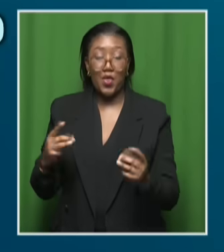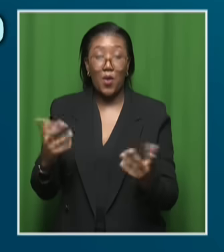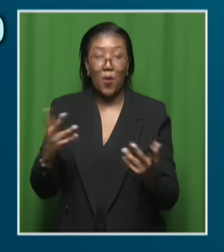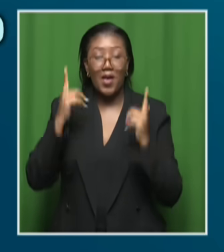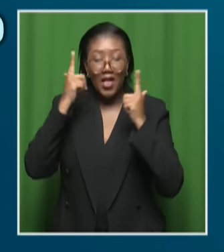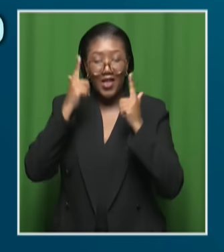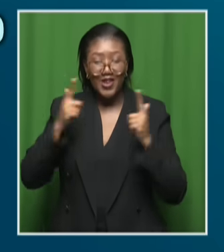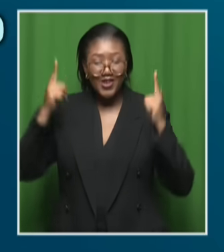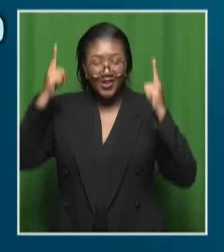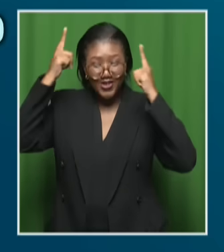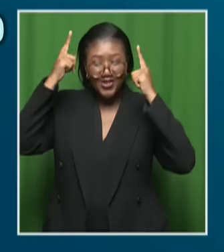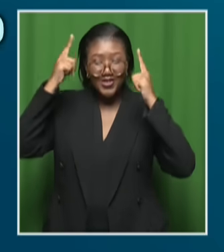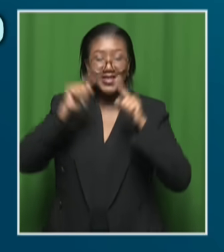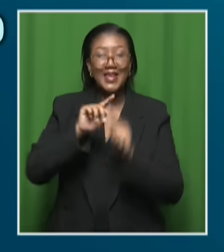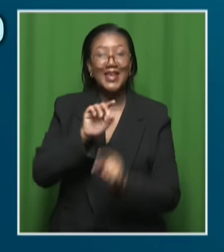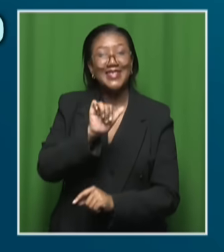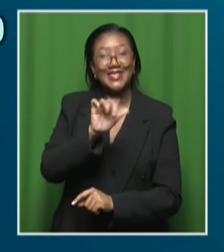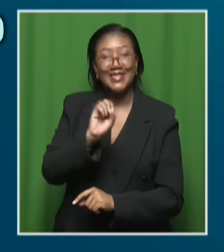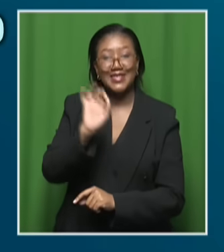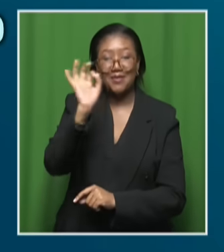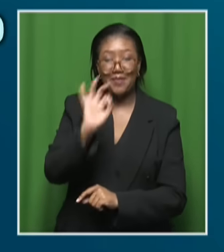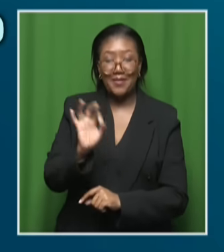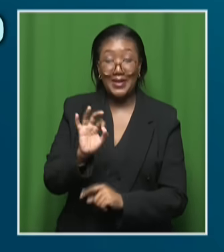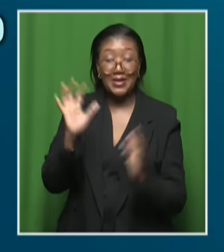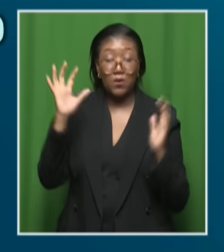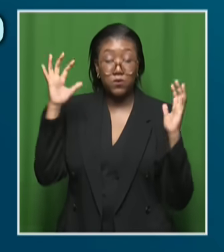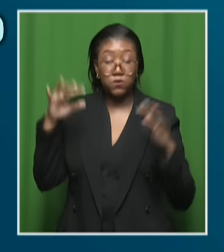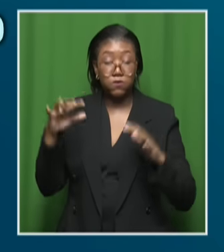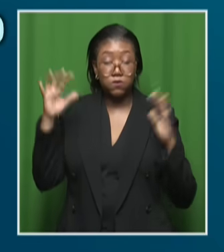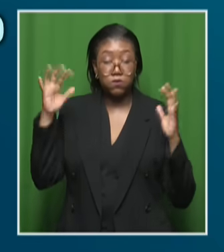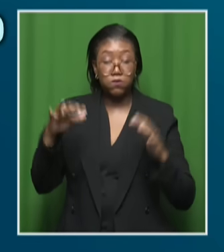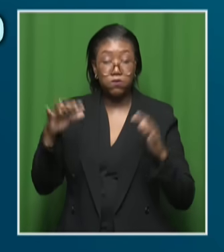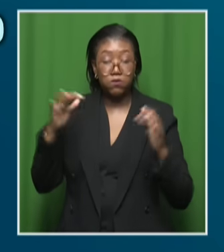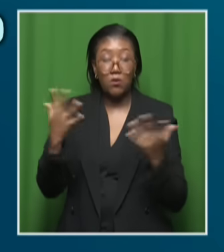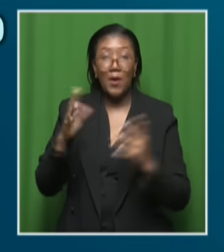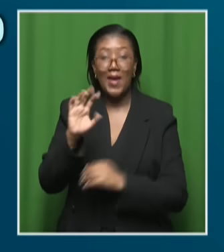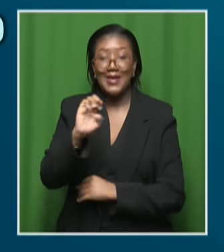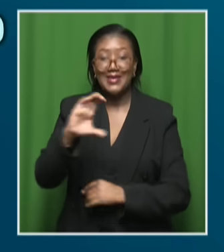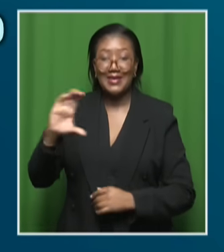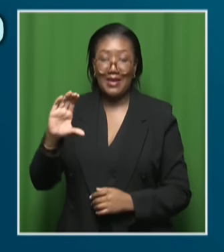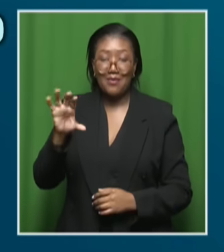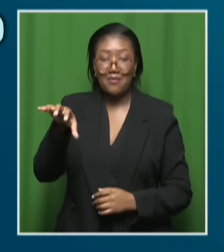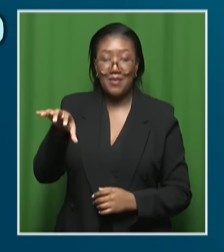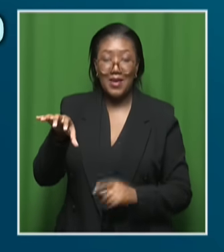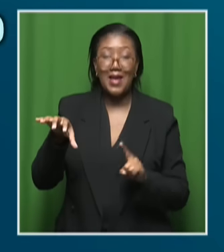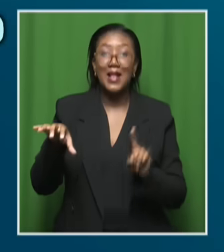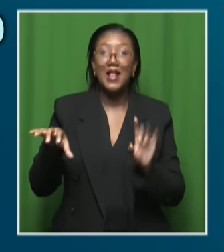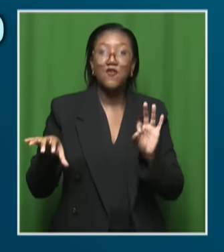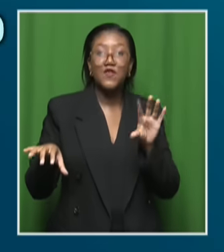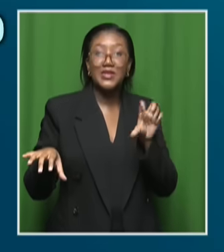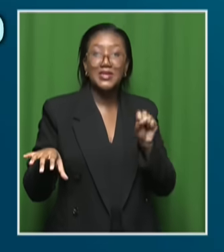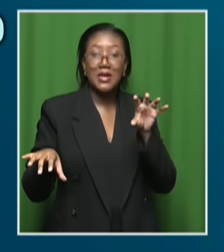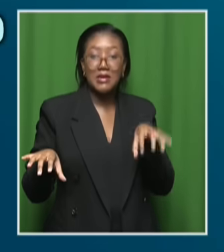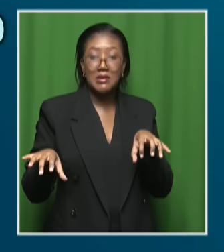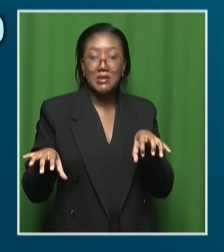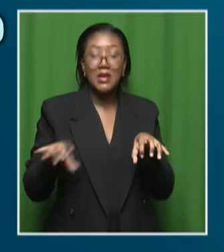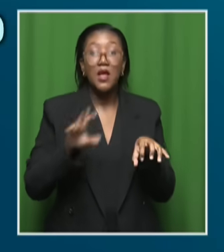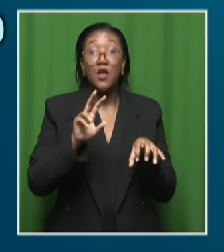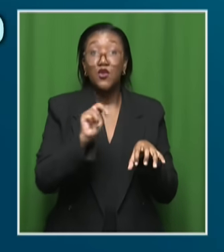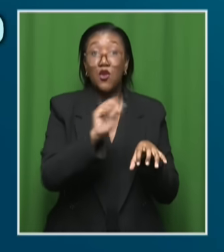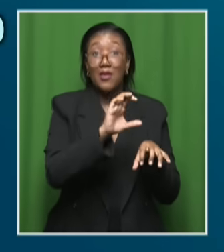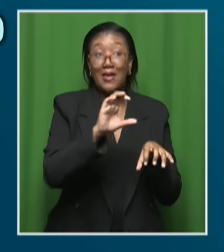is coupled with 60% chance of showers that is forecast over Eastern Cape to some parts of Free State, again, Northern Cape and